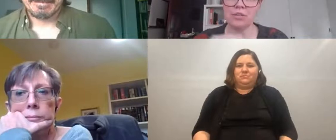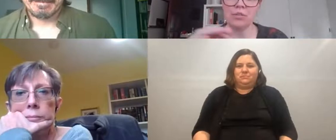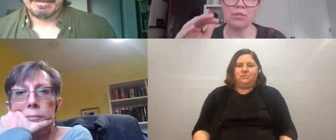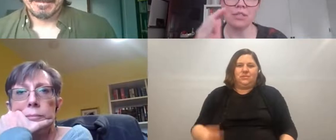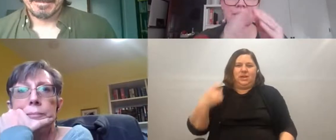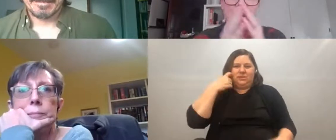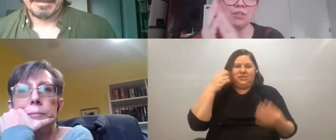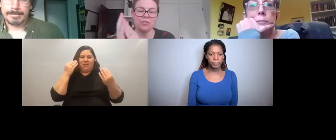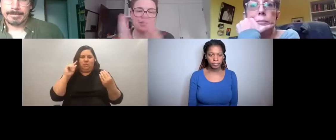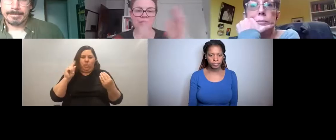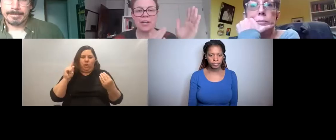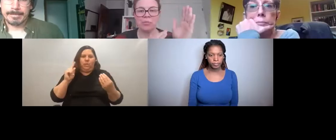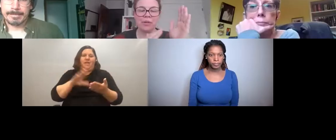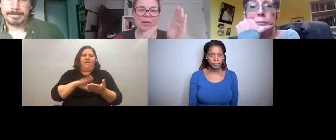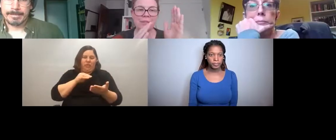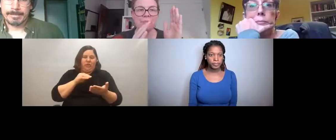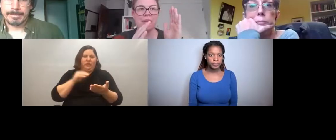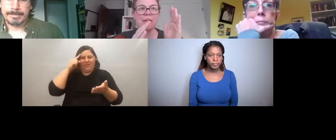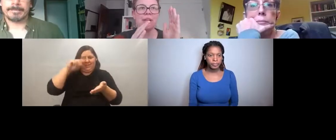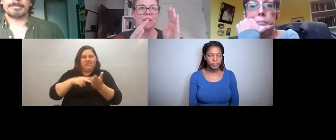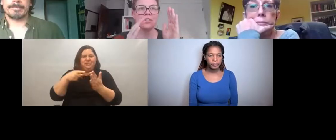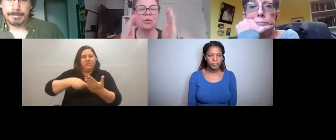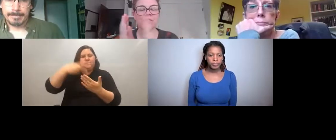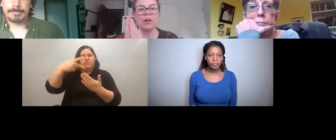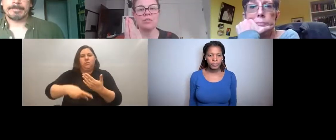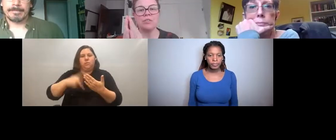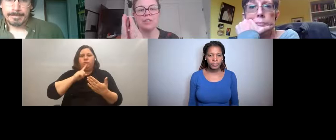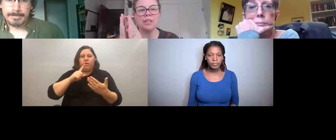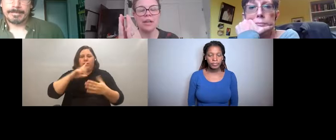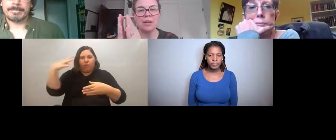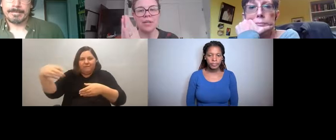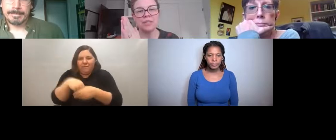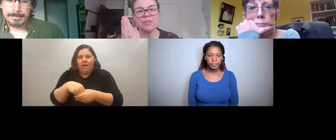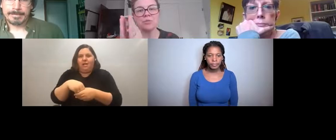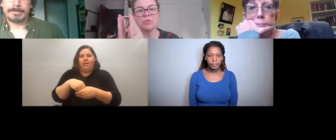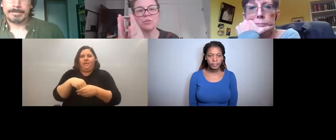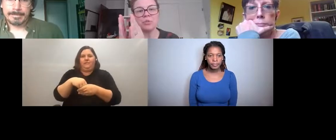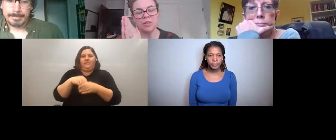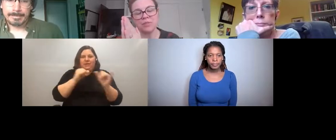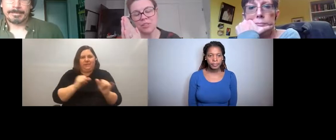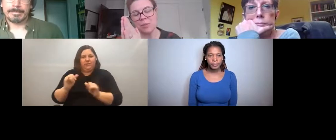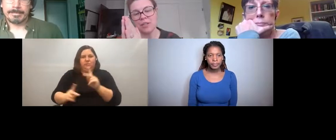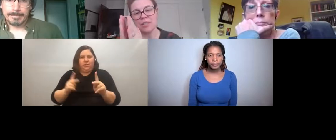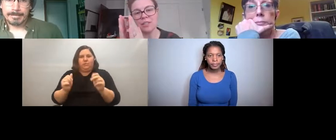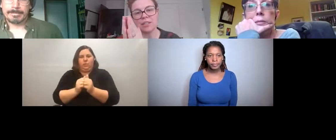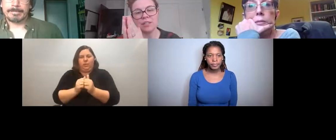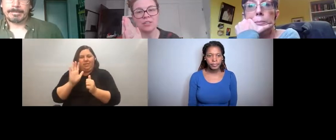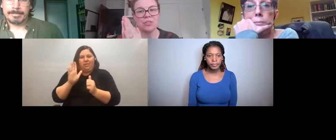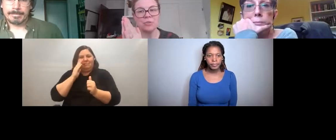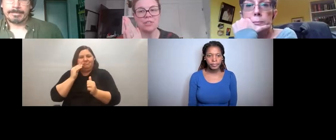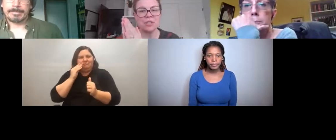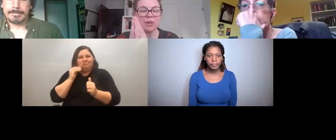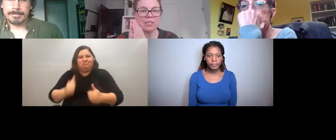and the intention for this entire program has been to involve um individuals with lived experience and